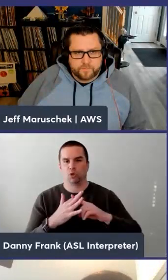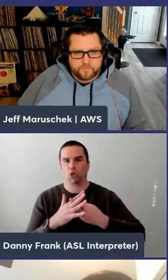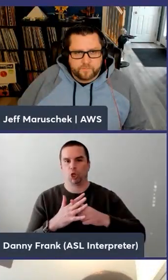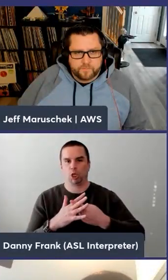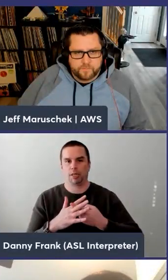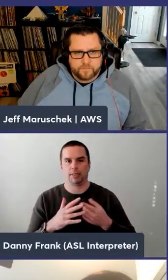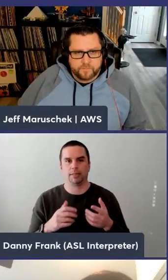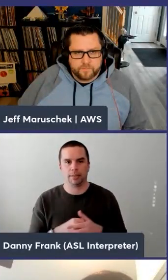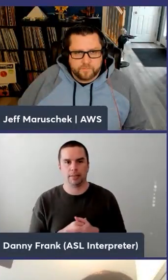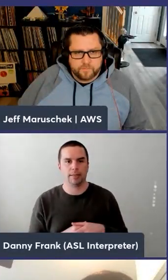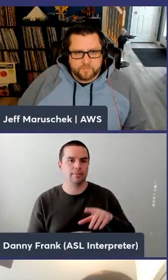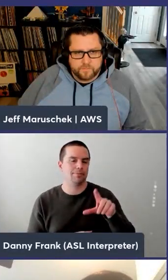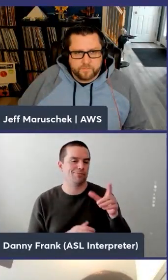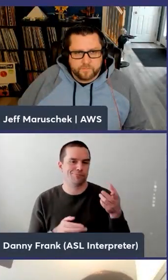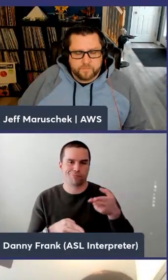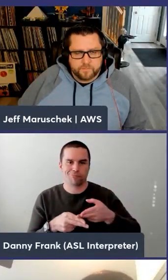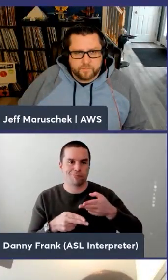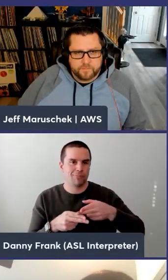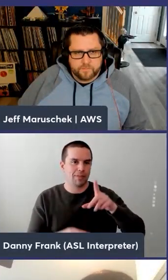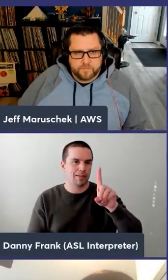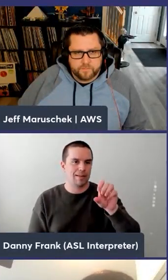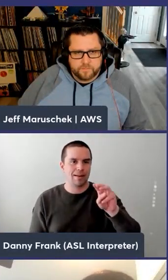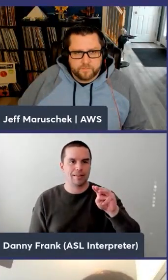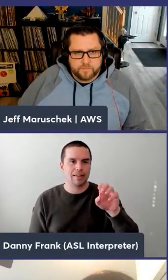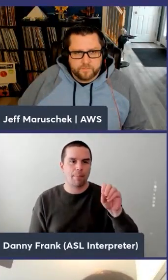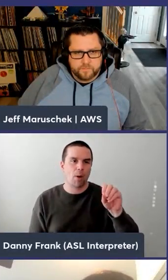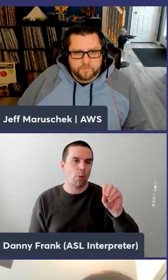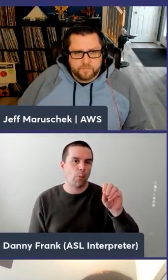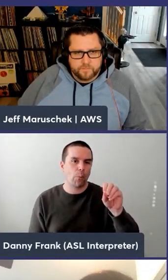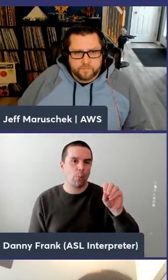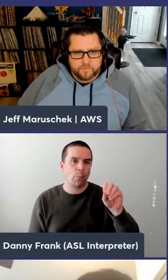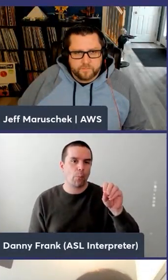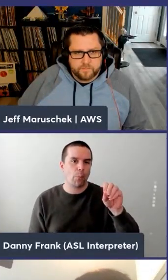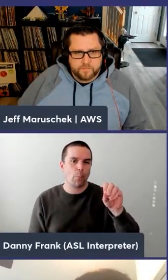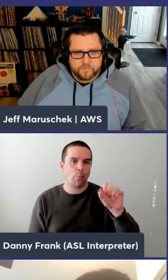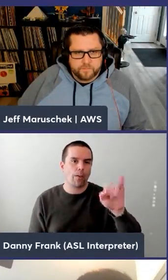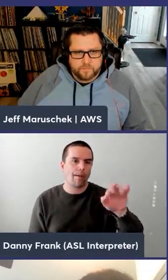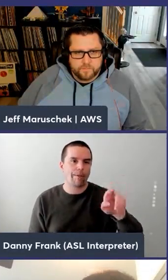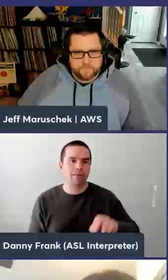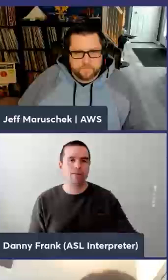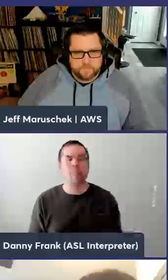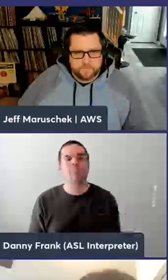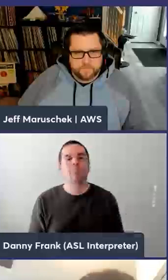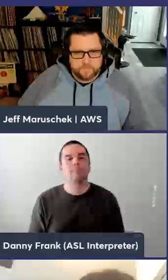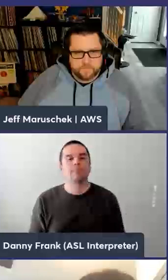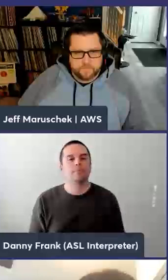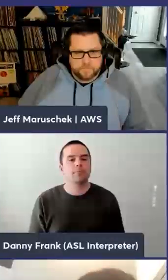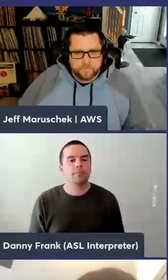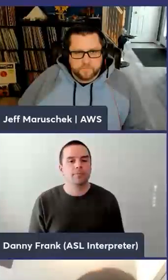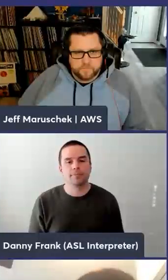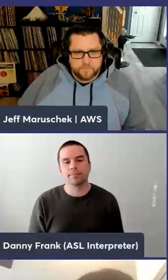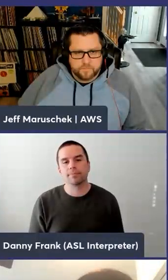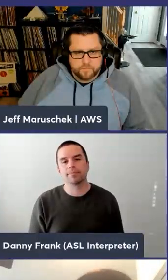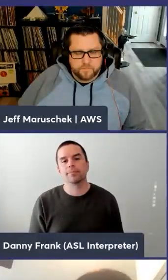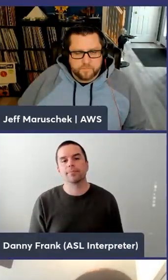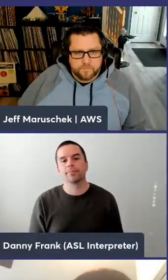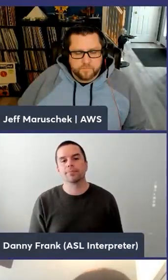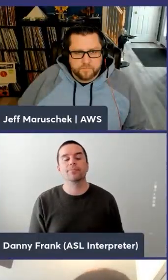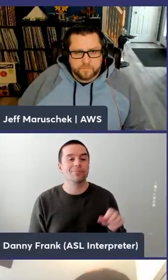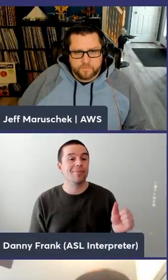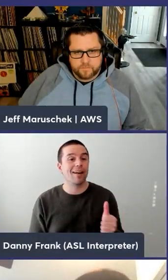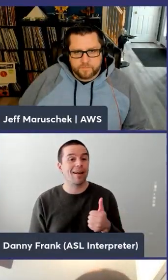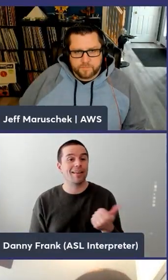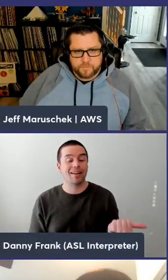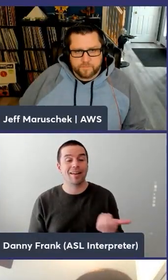can say demo on air. And this is the other thing that's